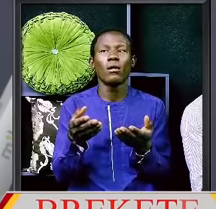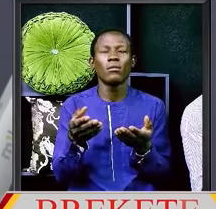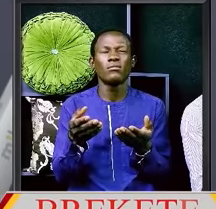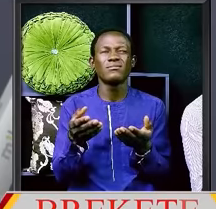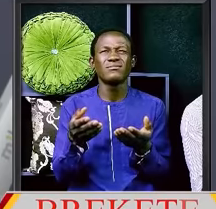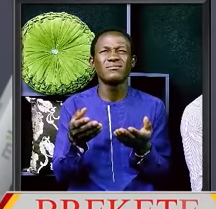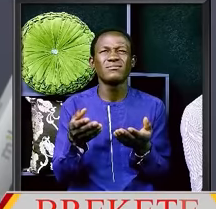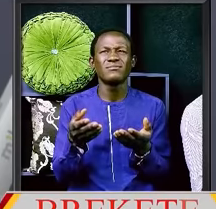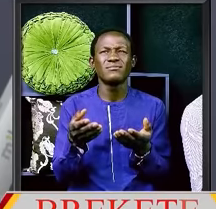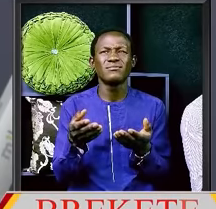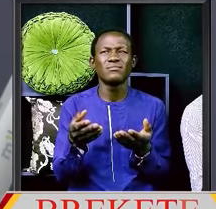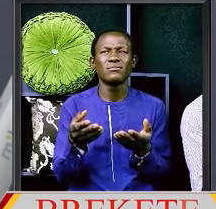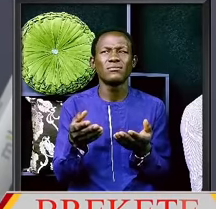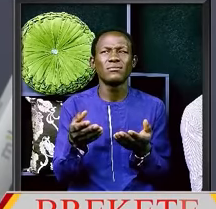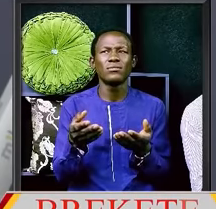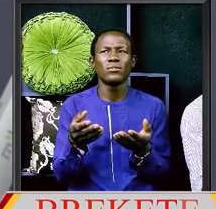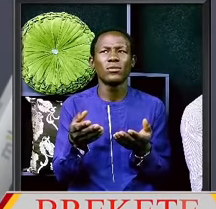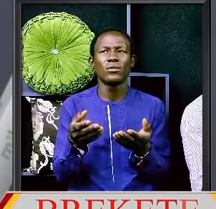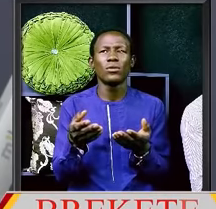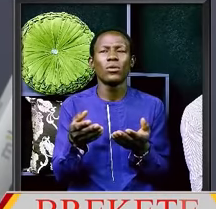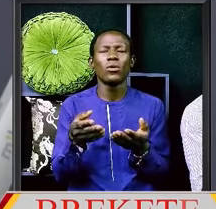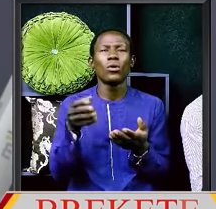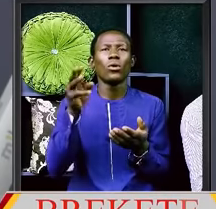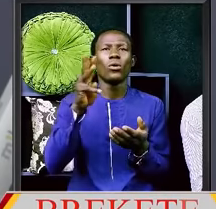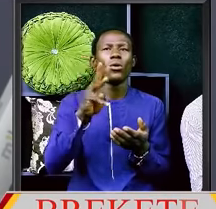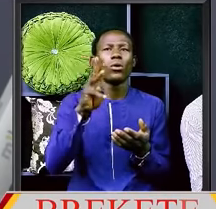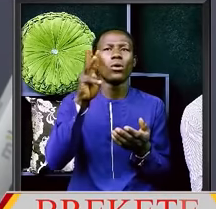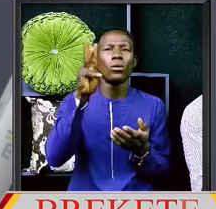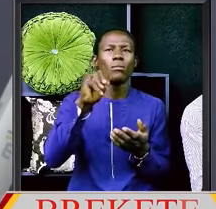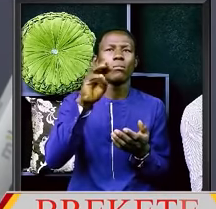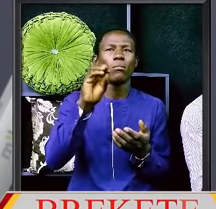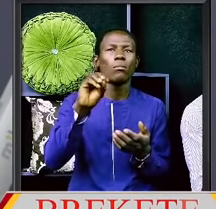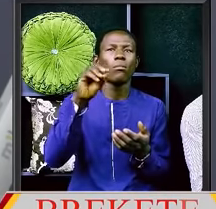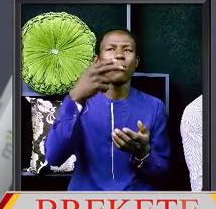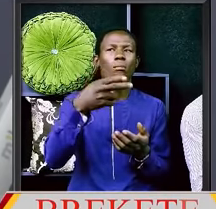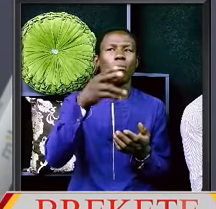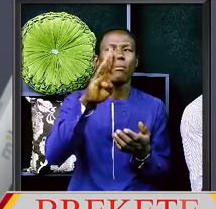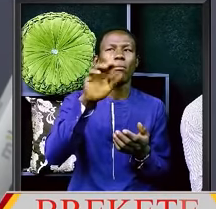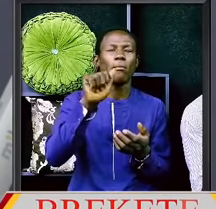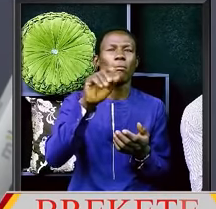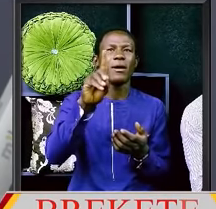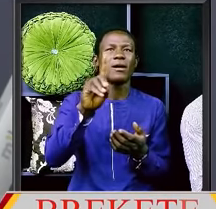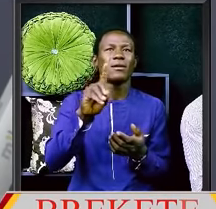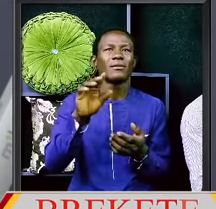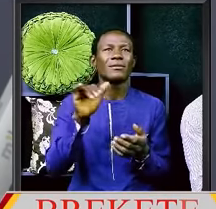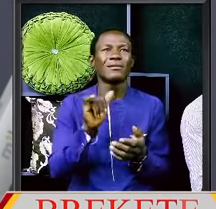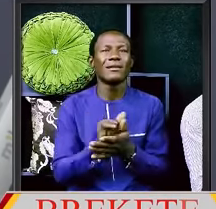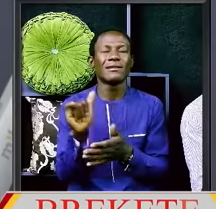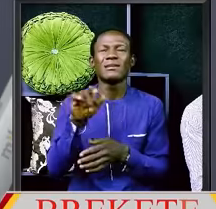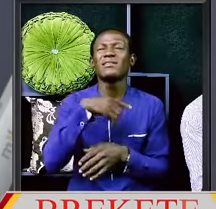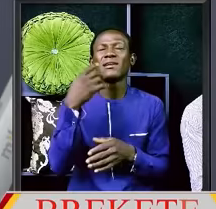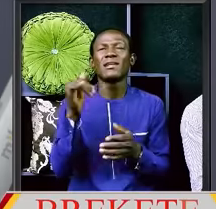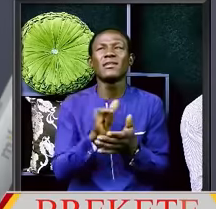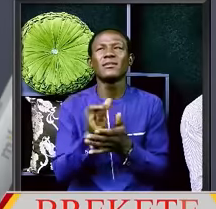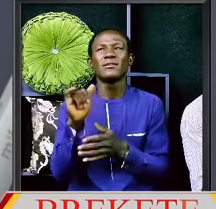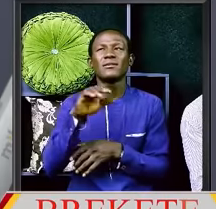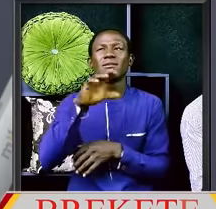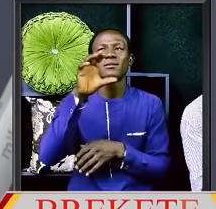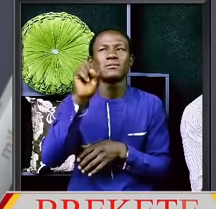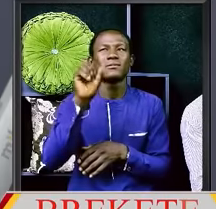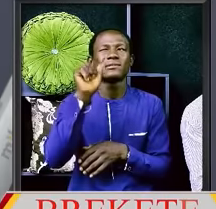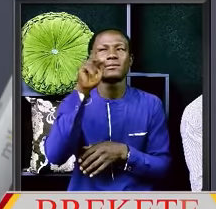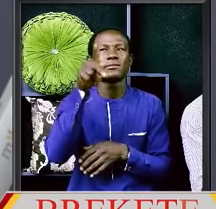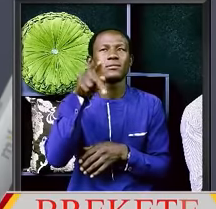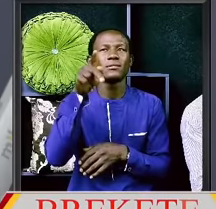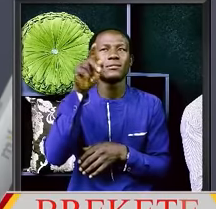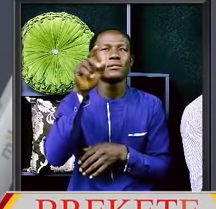stabbed. Where was the blood? The blood they saw at home. How come when Mohbad was in the car, the day he died, that he was paraded in the afternoon?